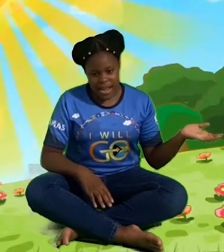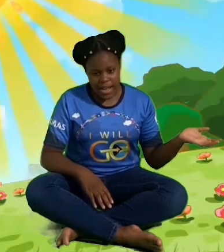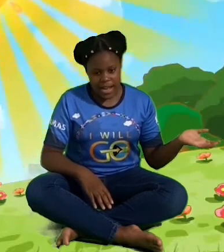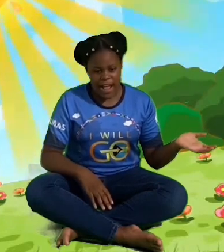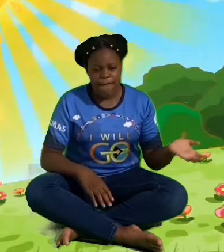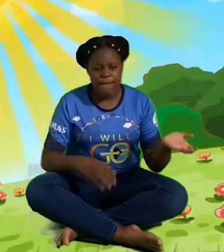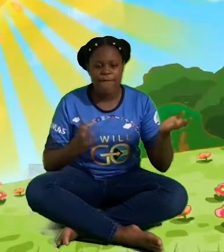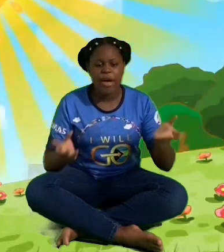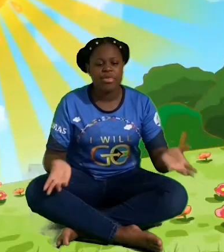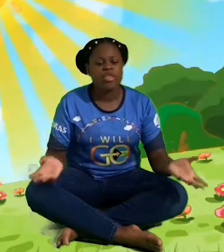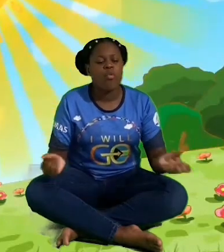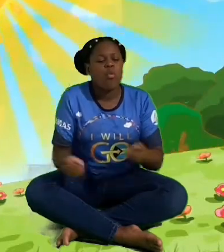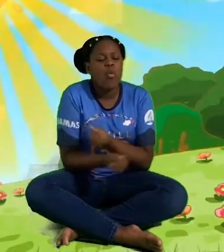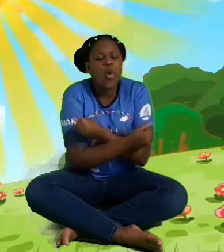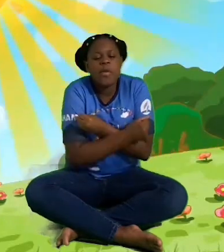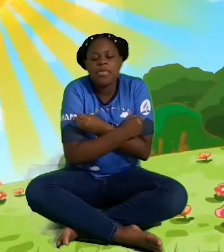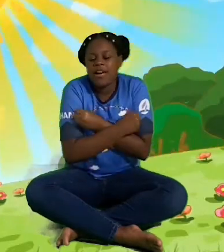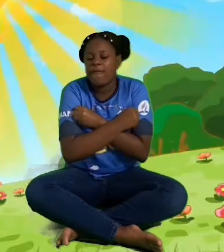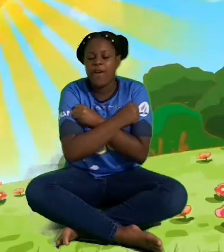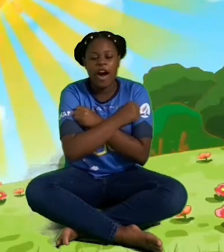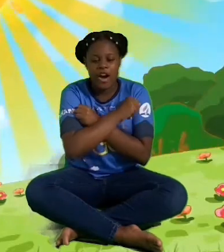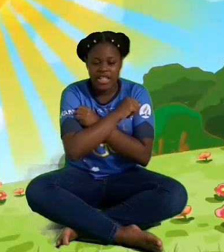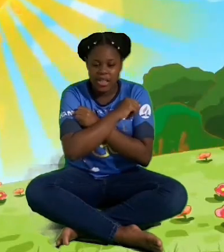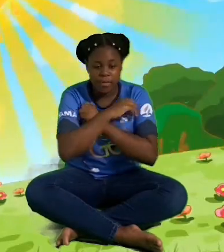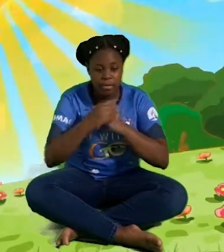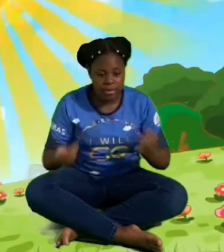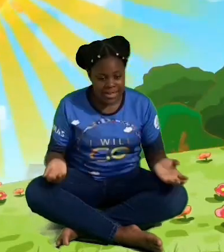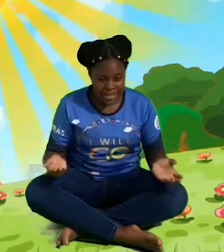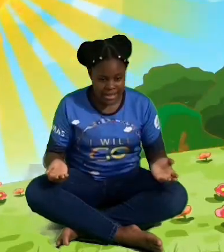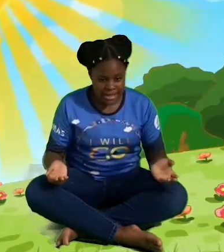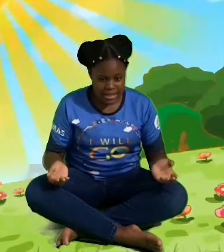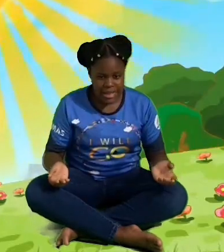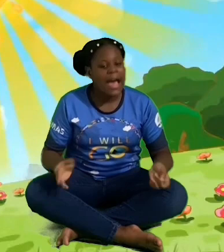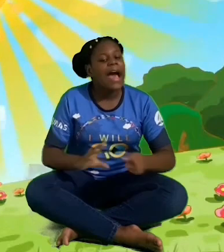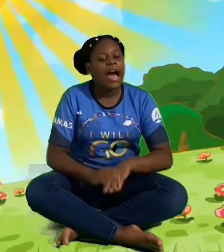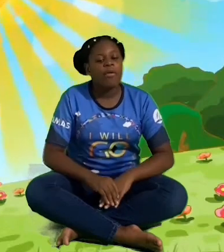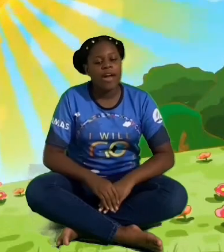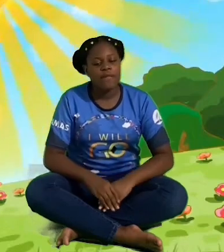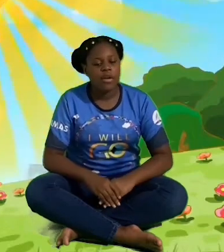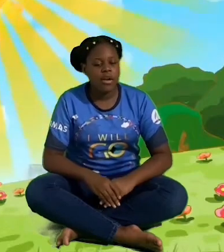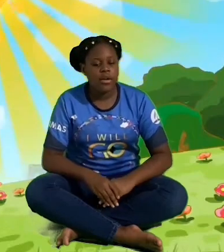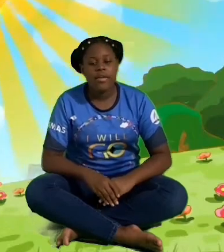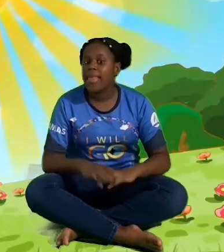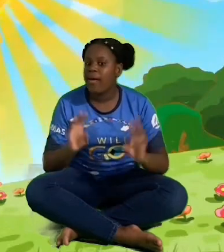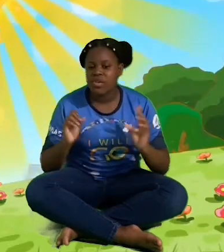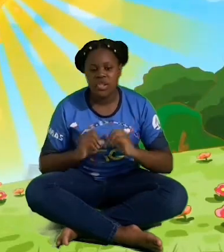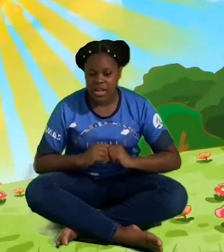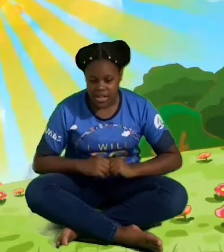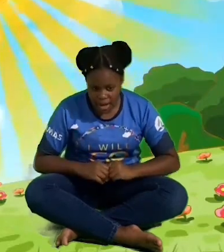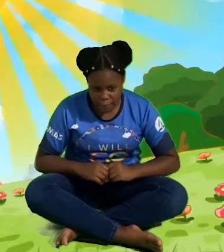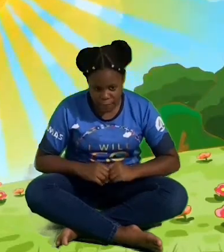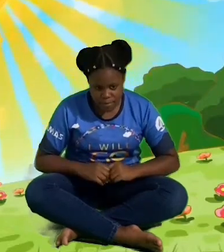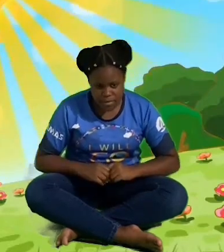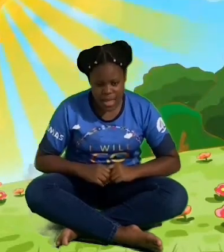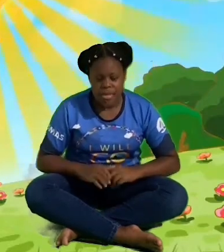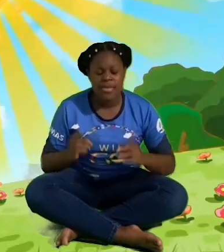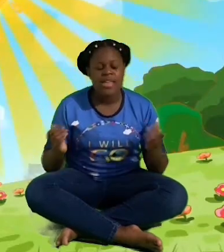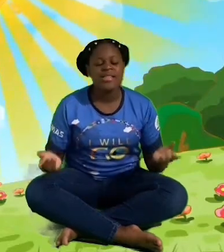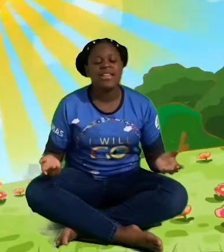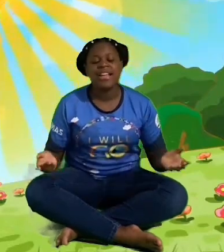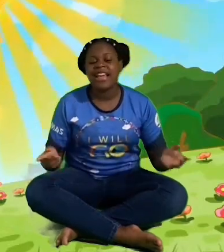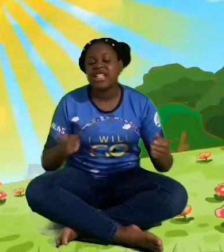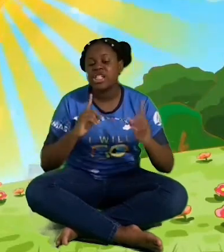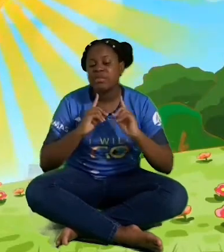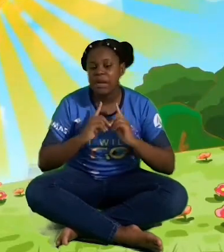every night and felt the warmth of God's presence. However, that was not enough.